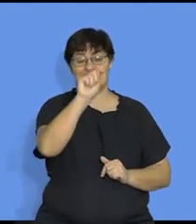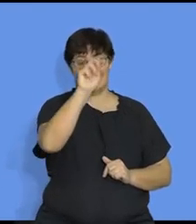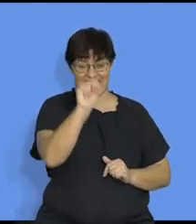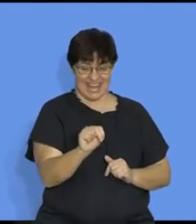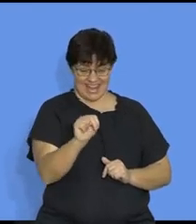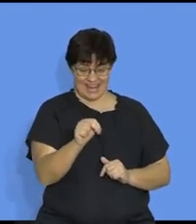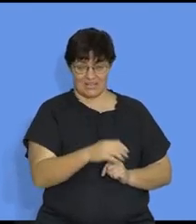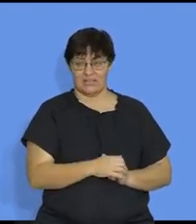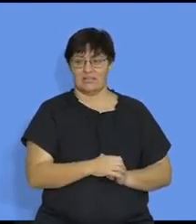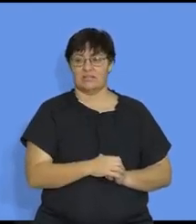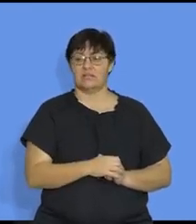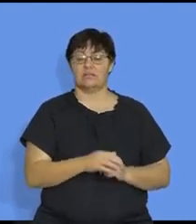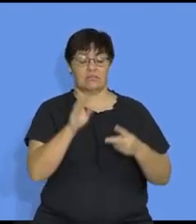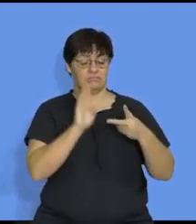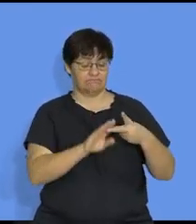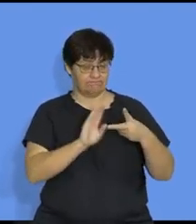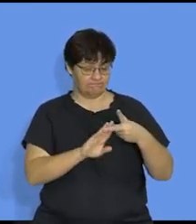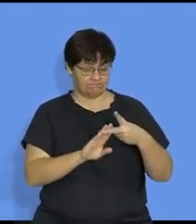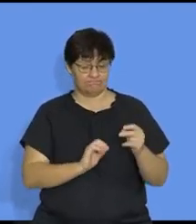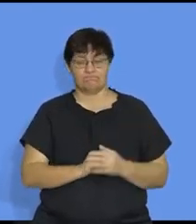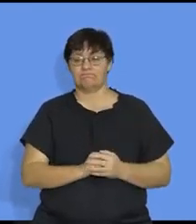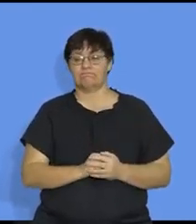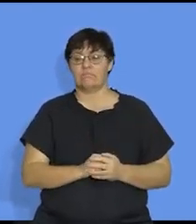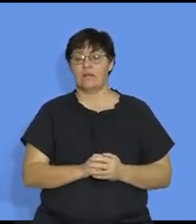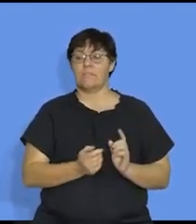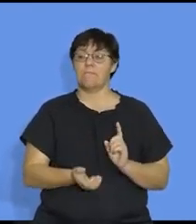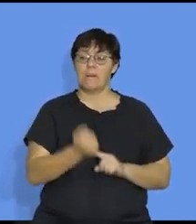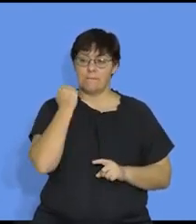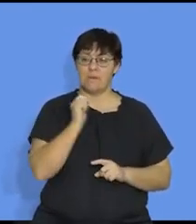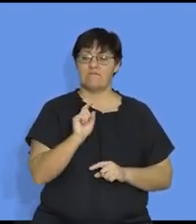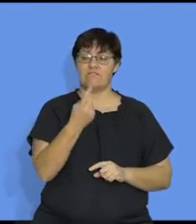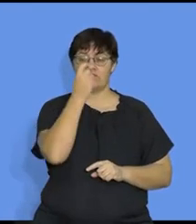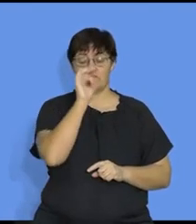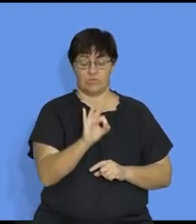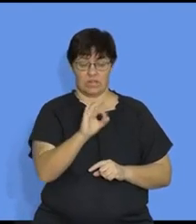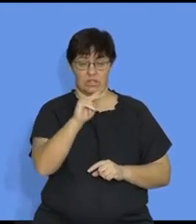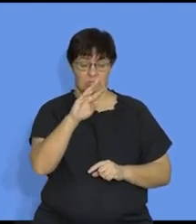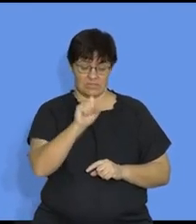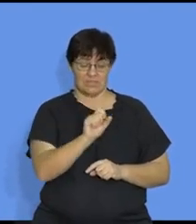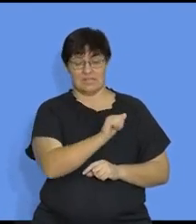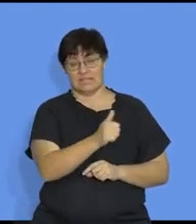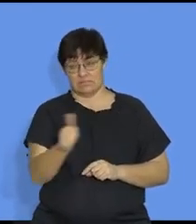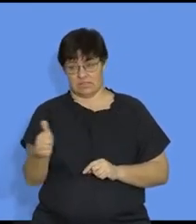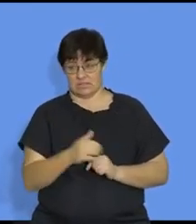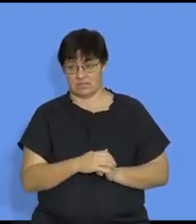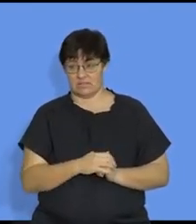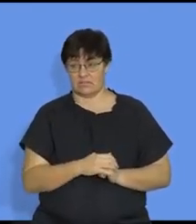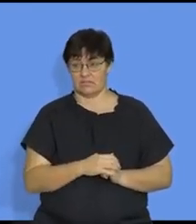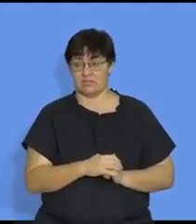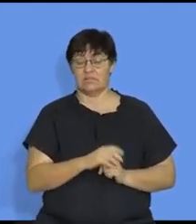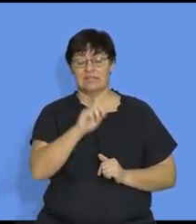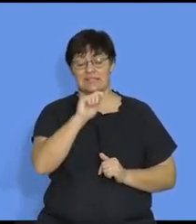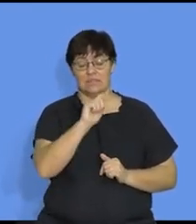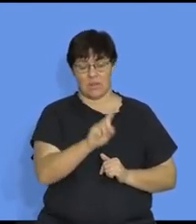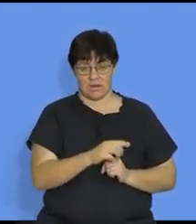the Tn. Then we are going to determine the first 3 terms of this sequence. So